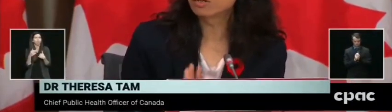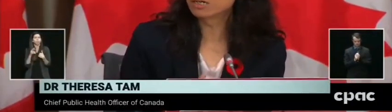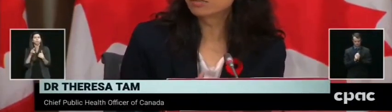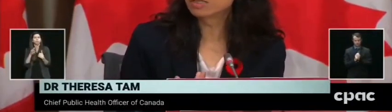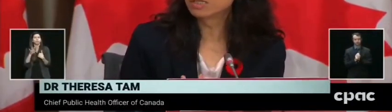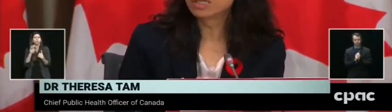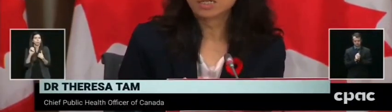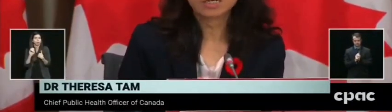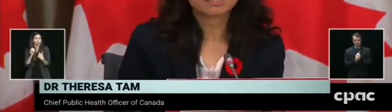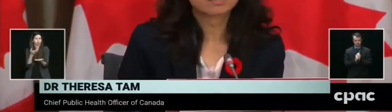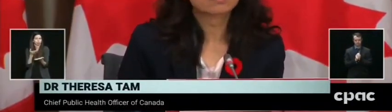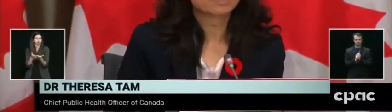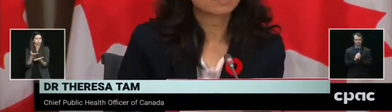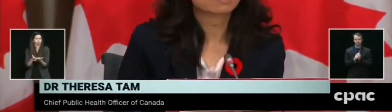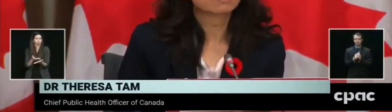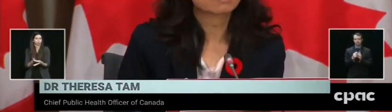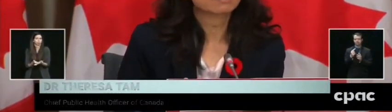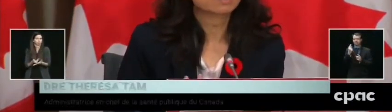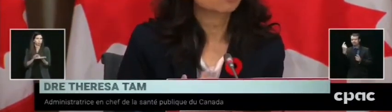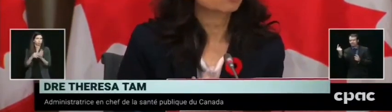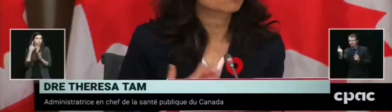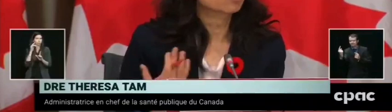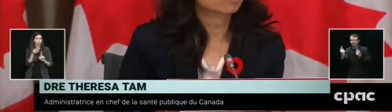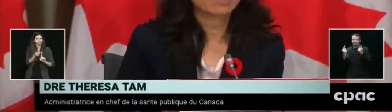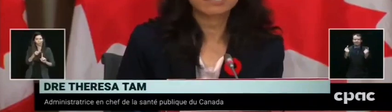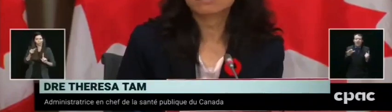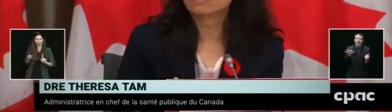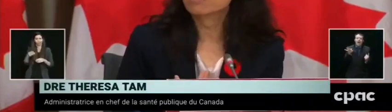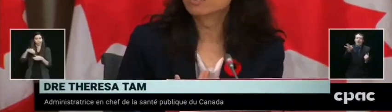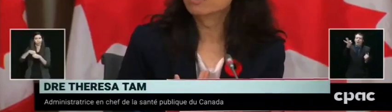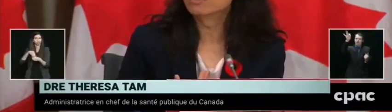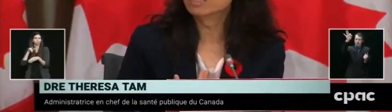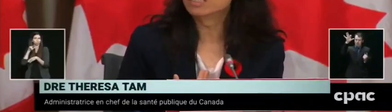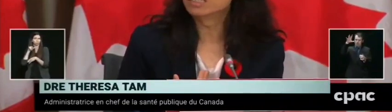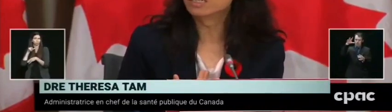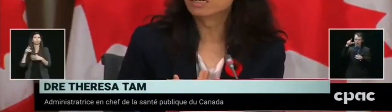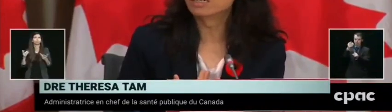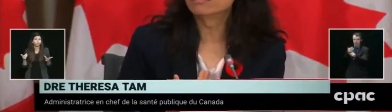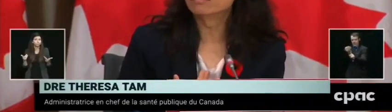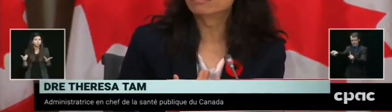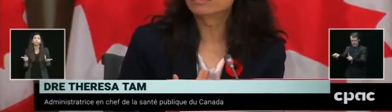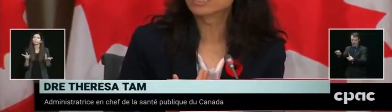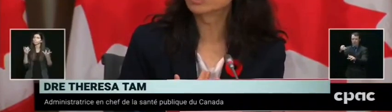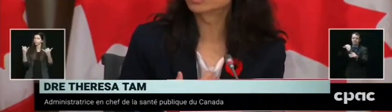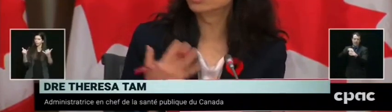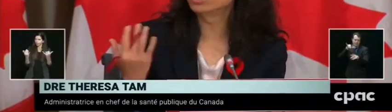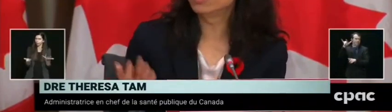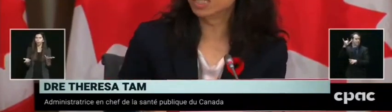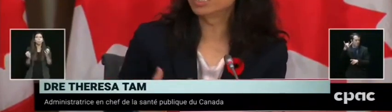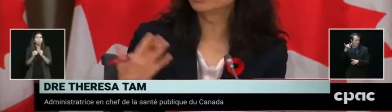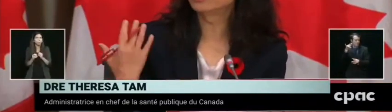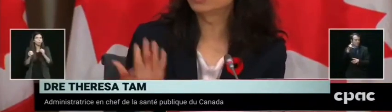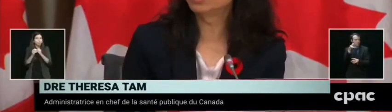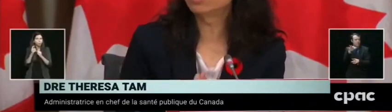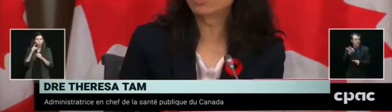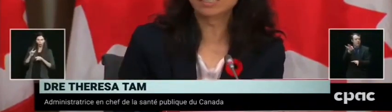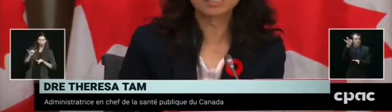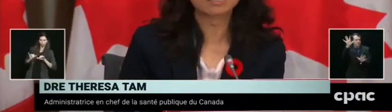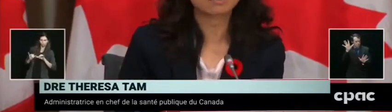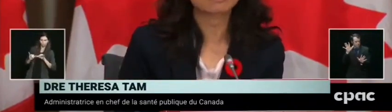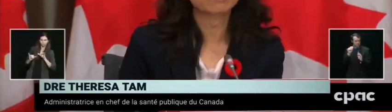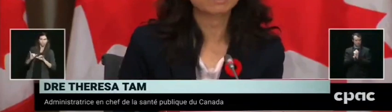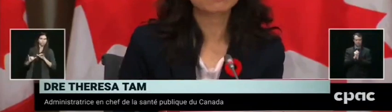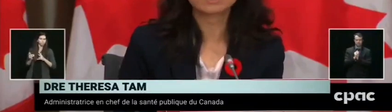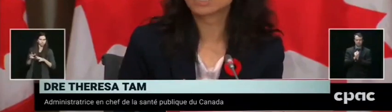aboard aircrafts. And I think we are learning more and more about some of the technologies, if you like, in terms of